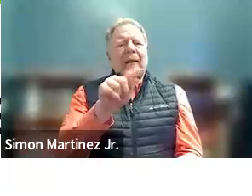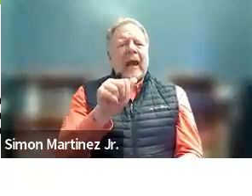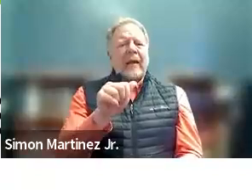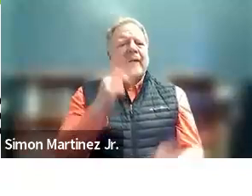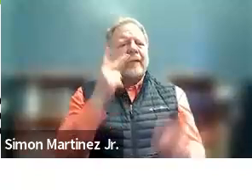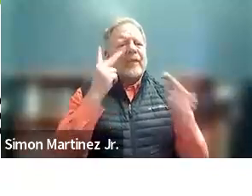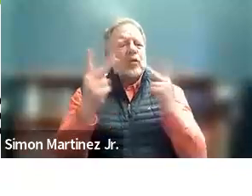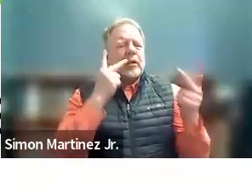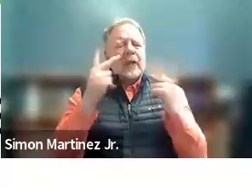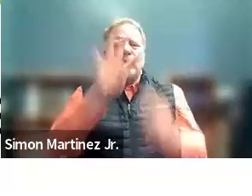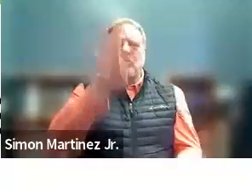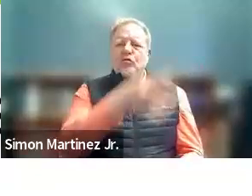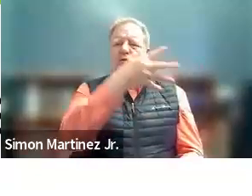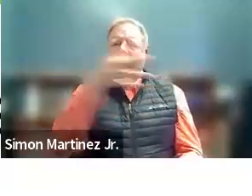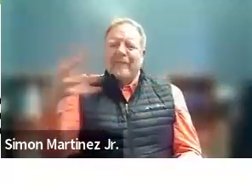data visualization?